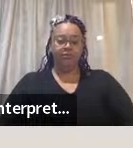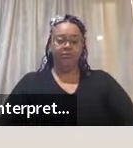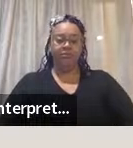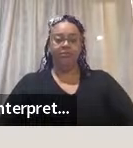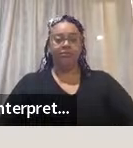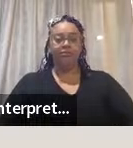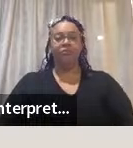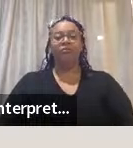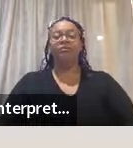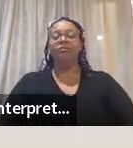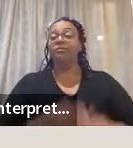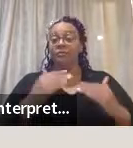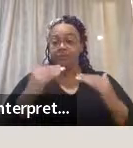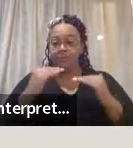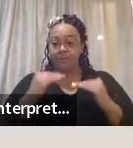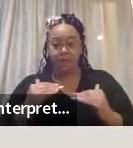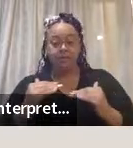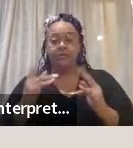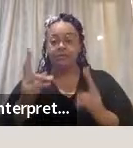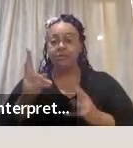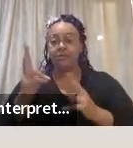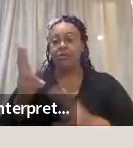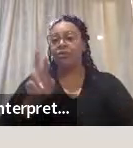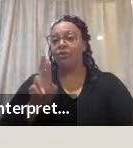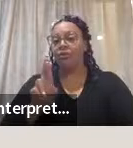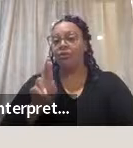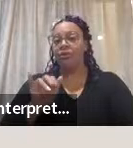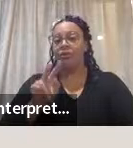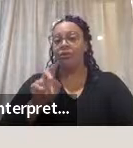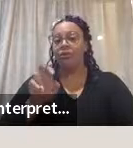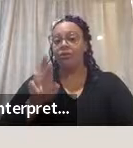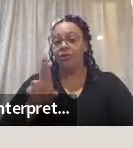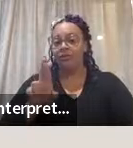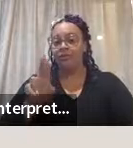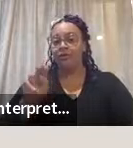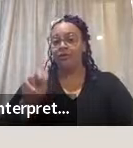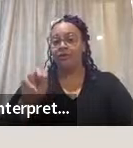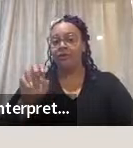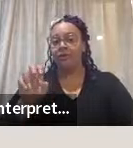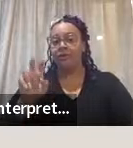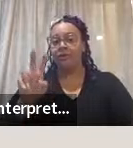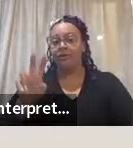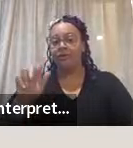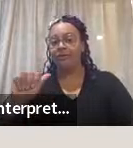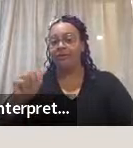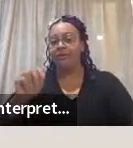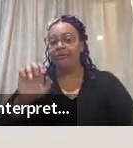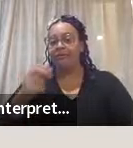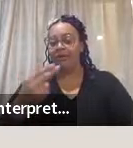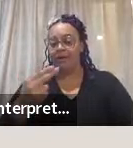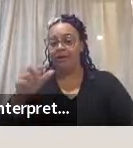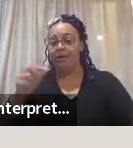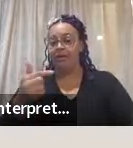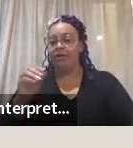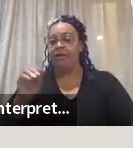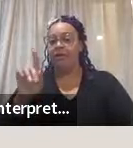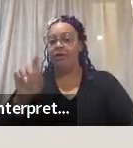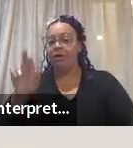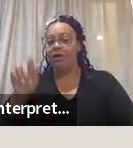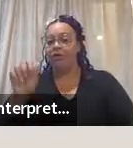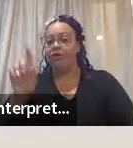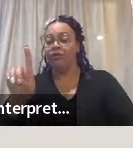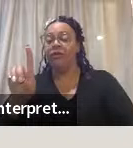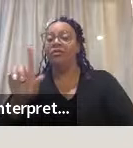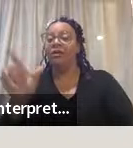Next, we're going to honor River Neve Goddard, another baby we lost